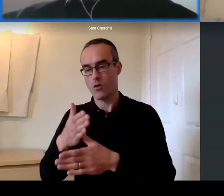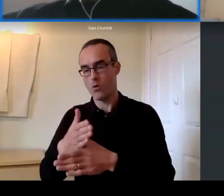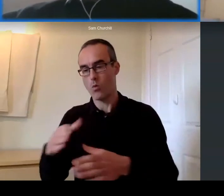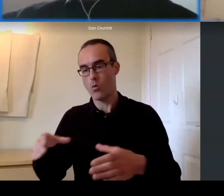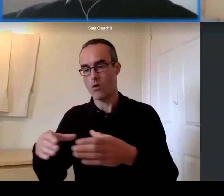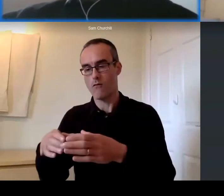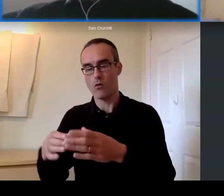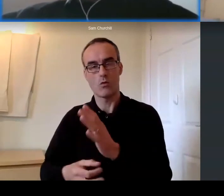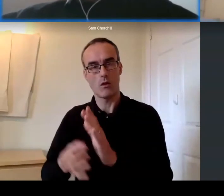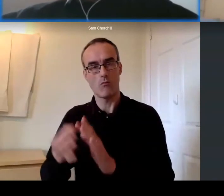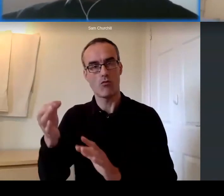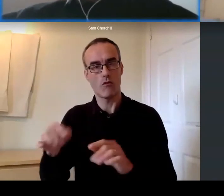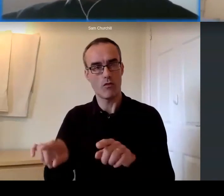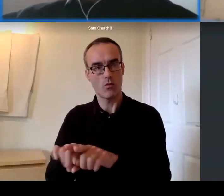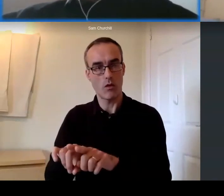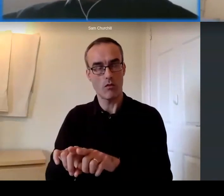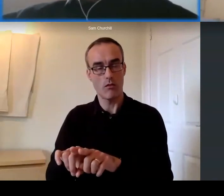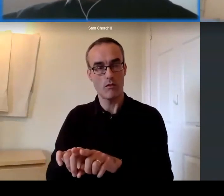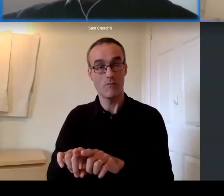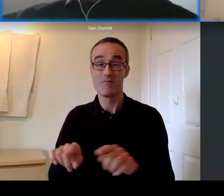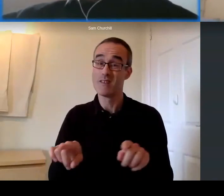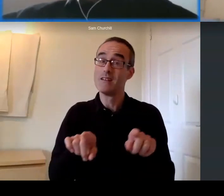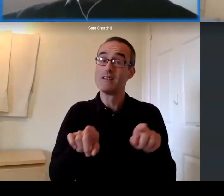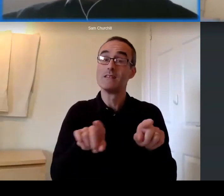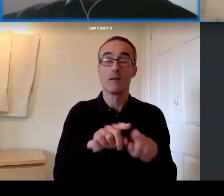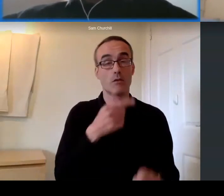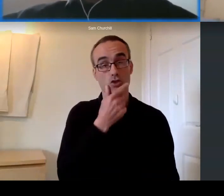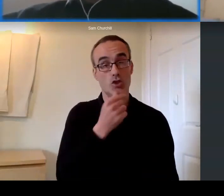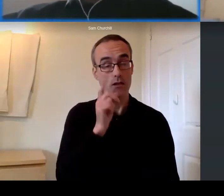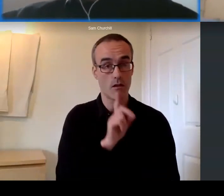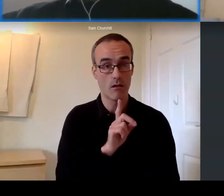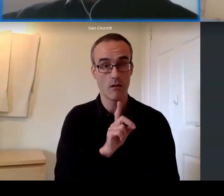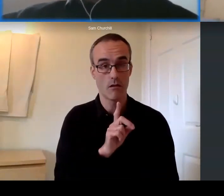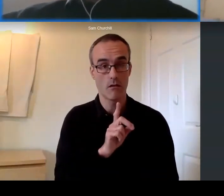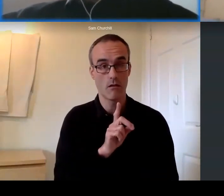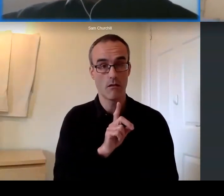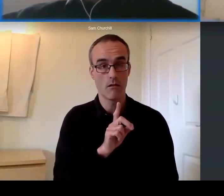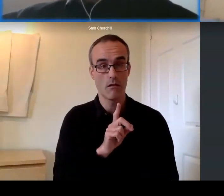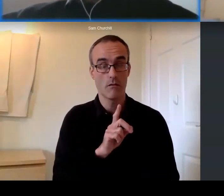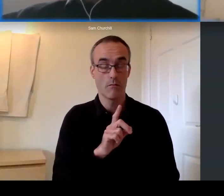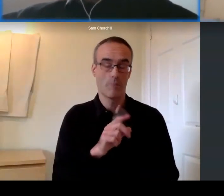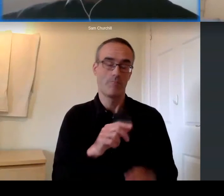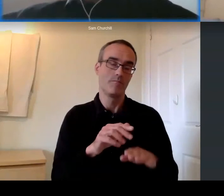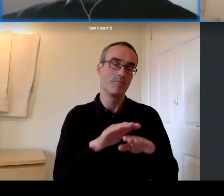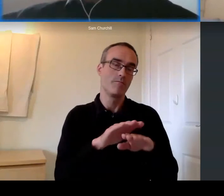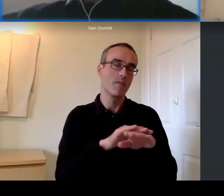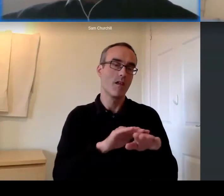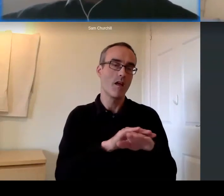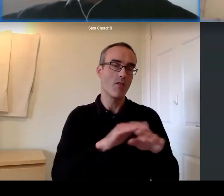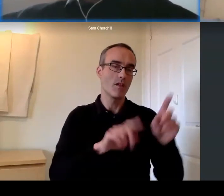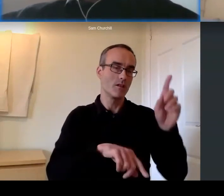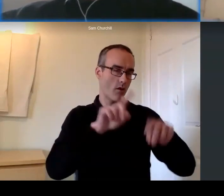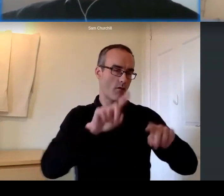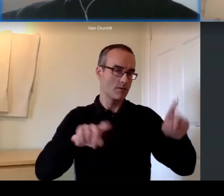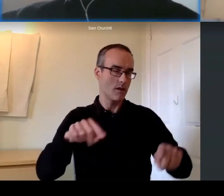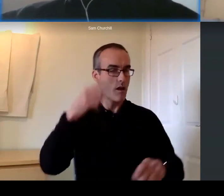still not good enough. But it's still, in terms of ethnic diversity, there could be